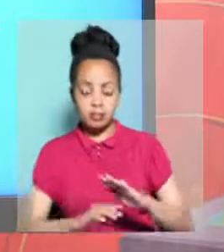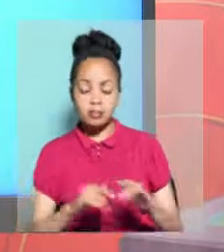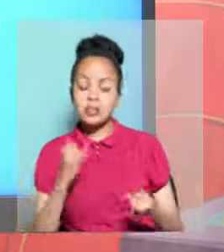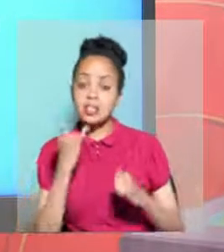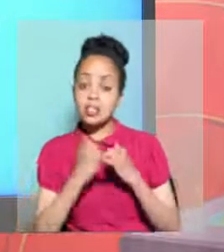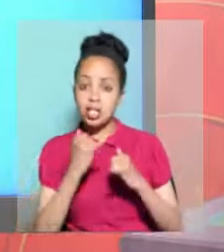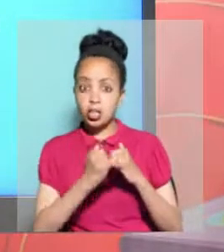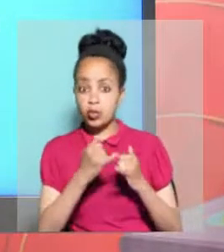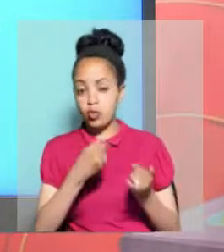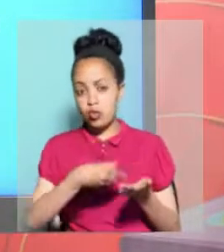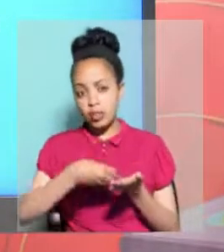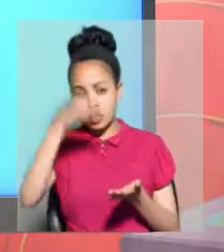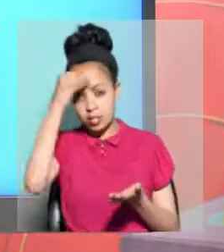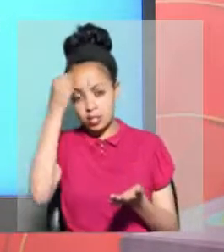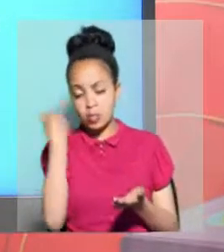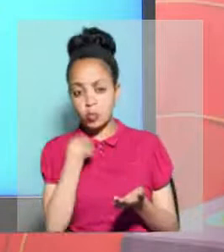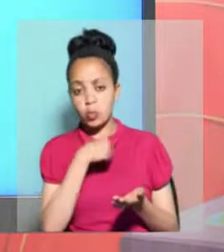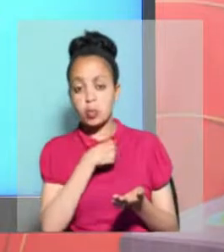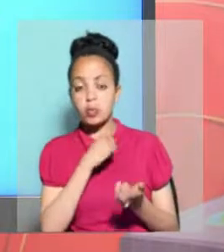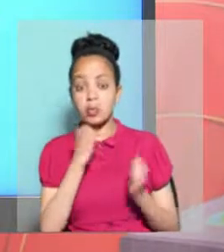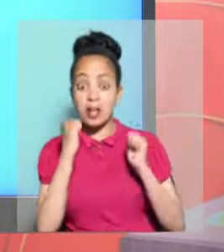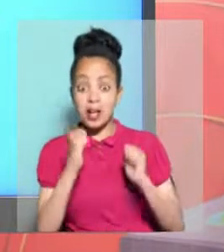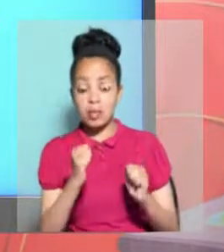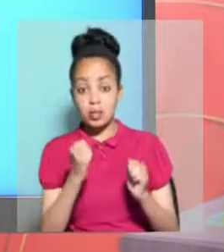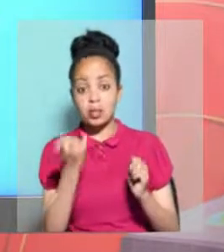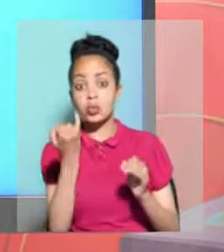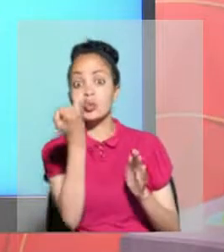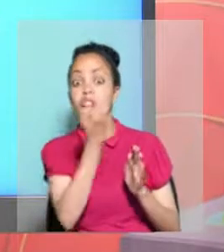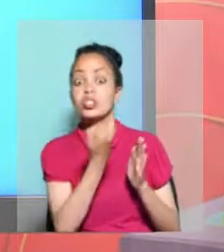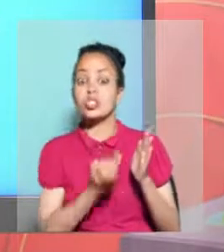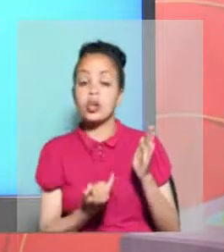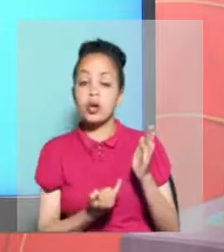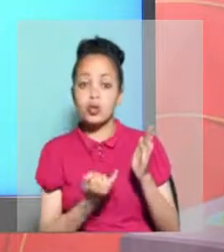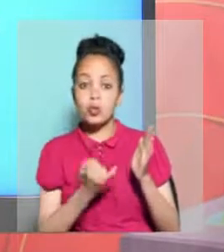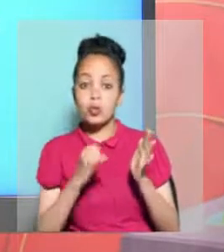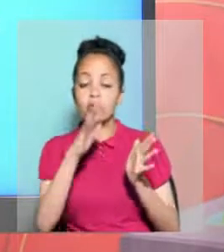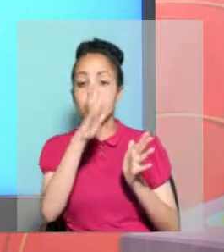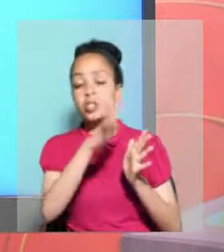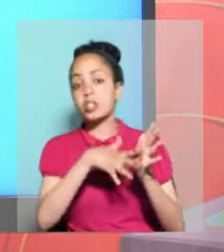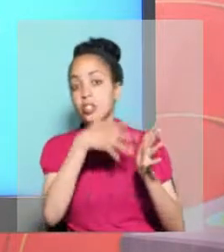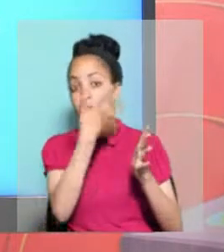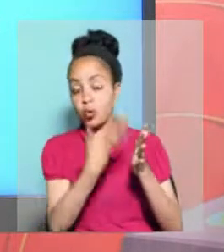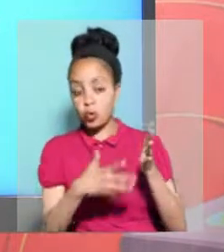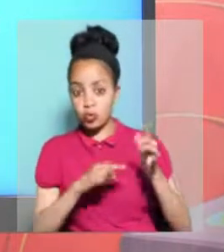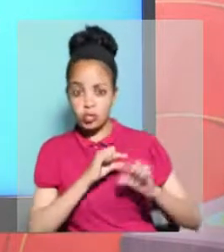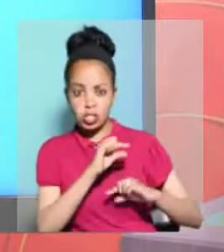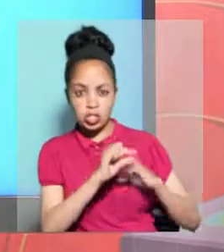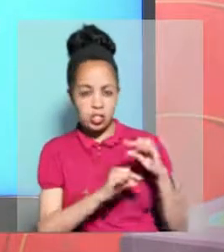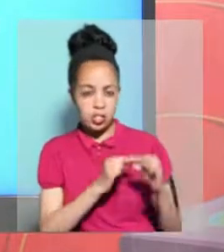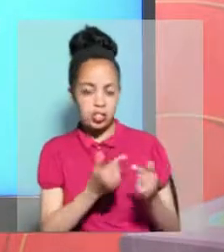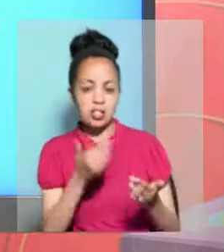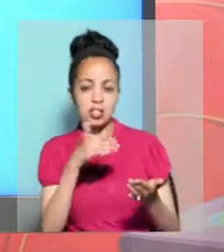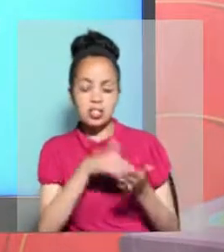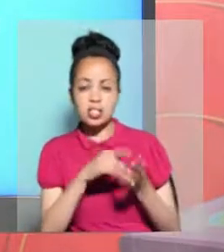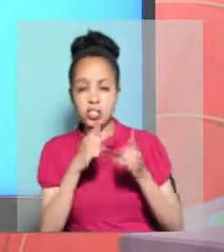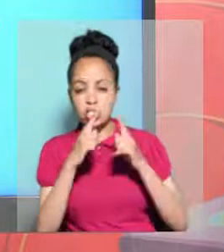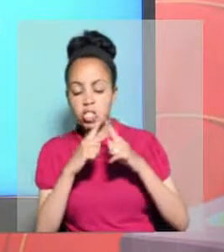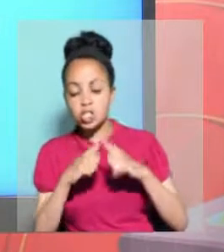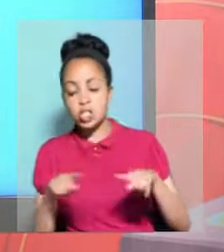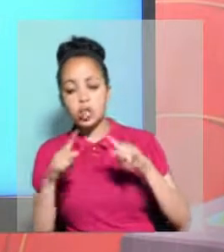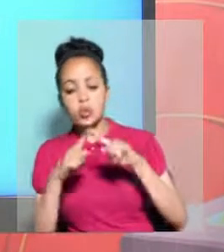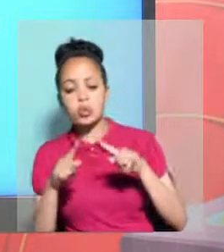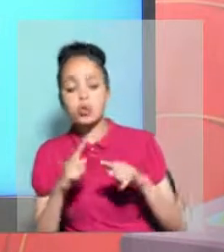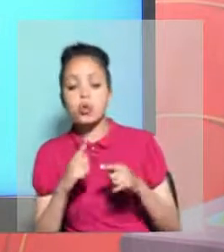lesson, you will be able to draw a Punnett square for genetic clause, and again distinguish